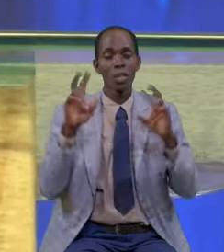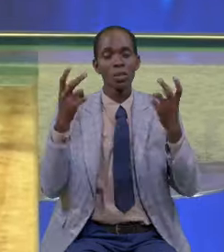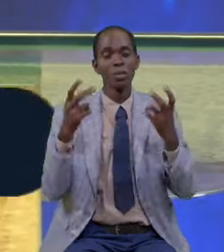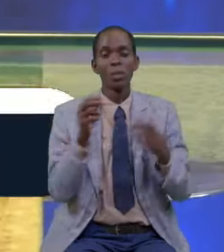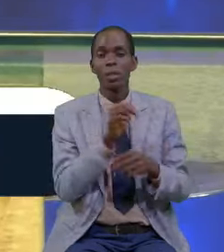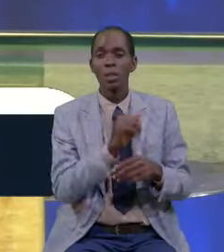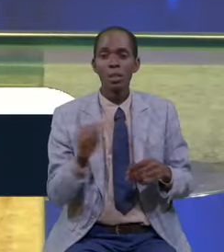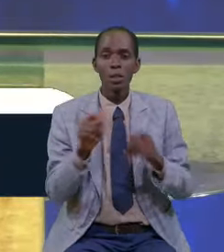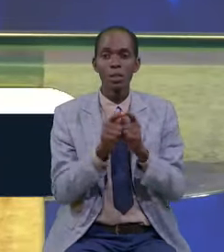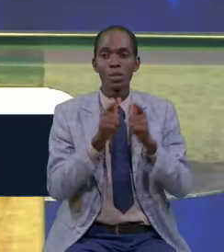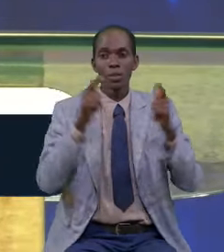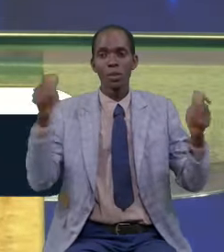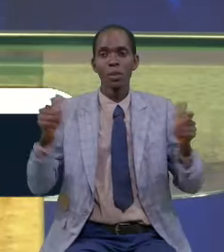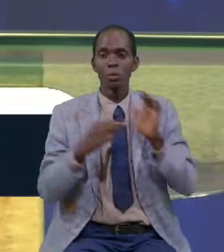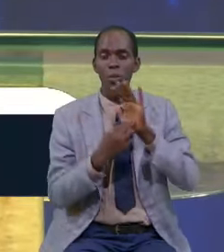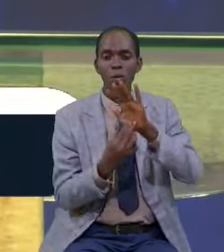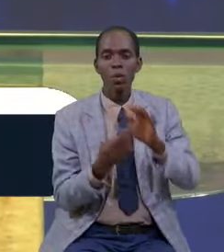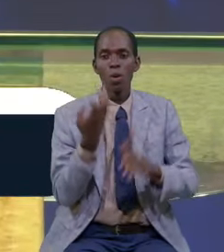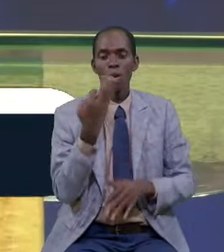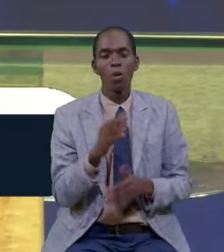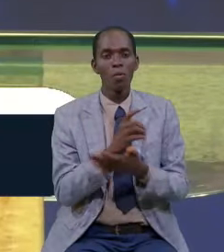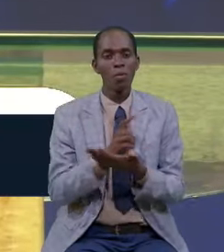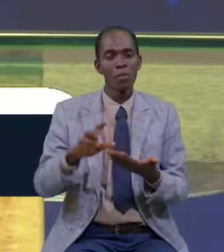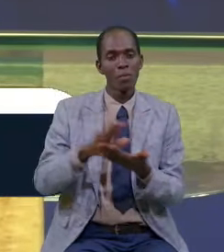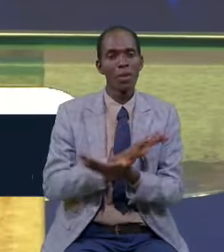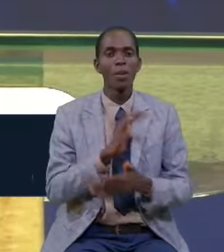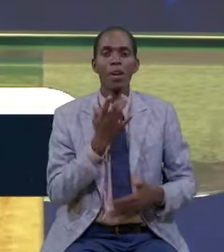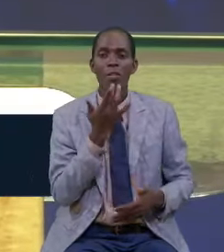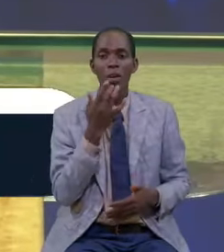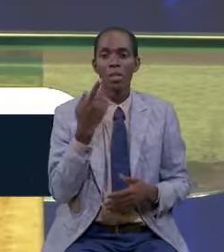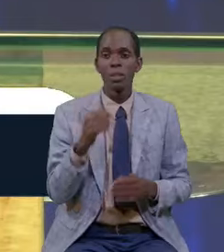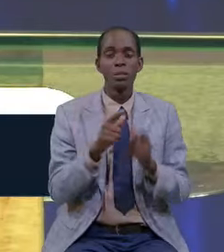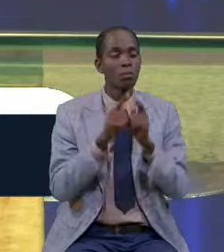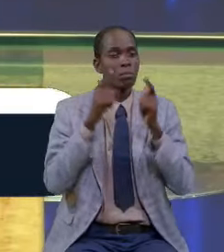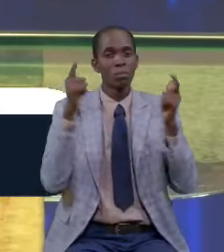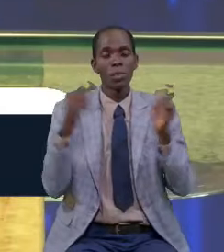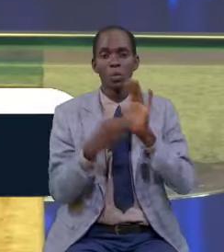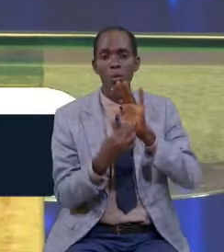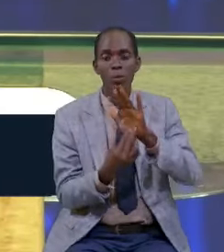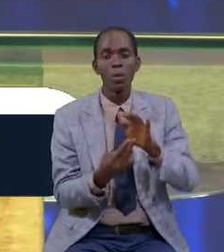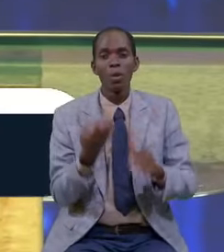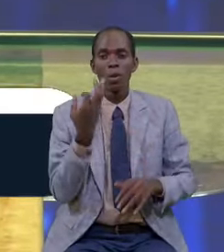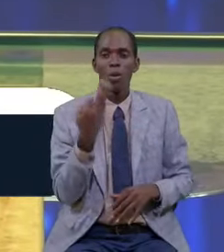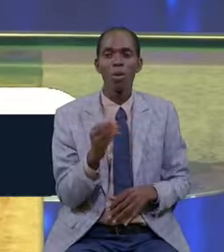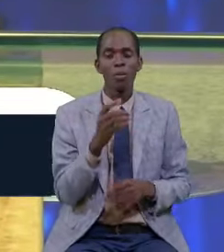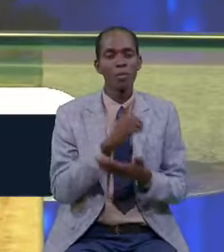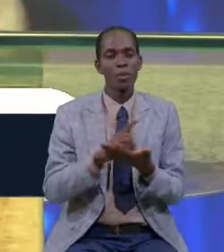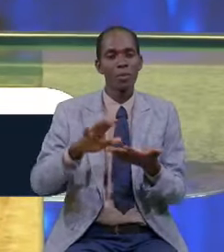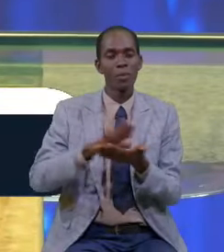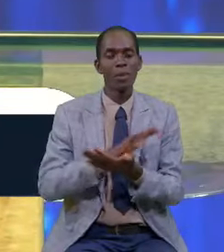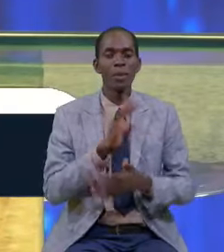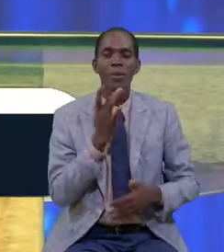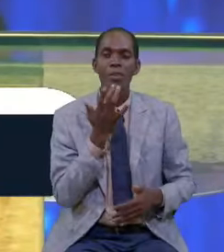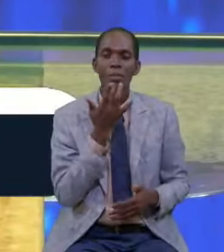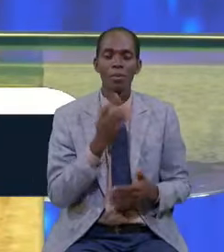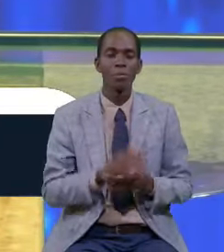manifestation of divine favor. The remarkable manifestation of divine